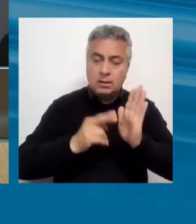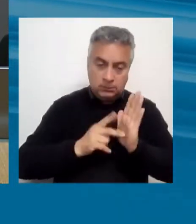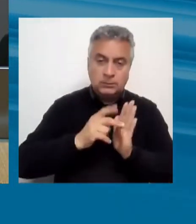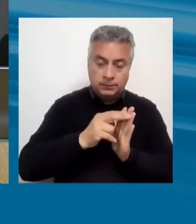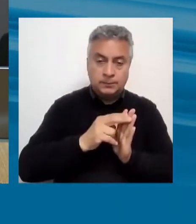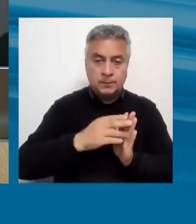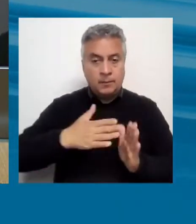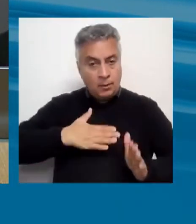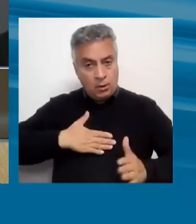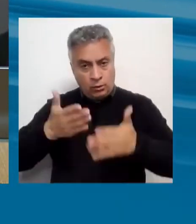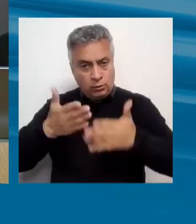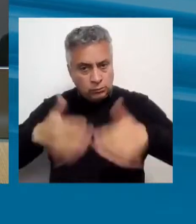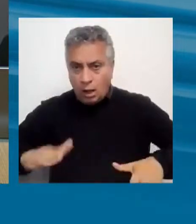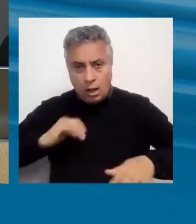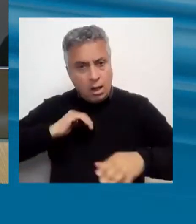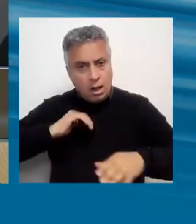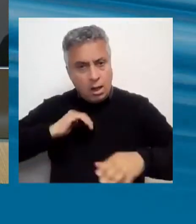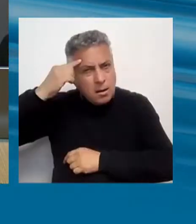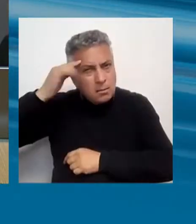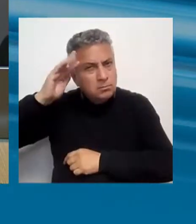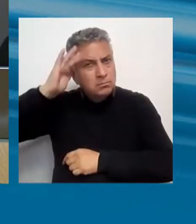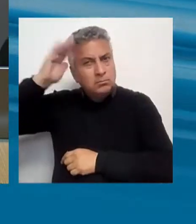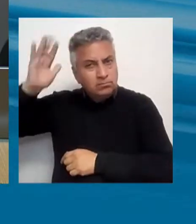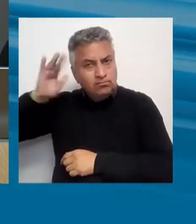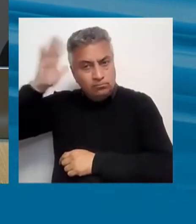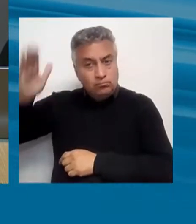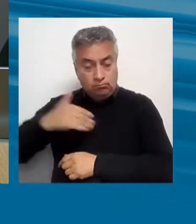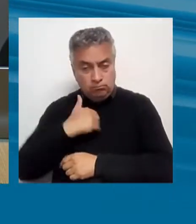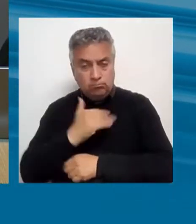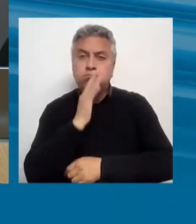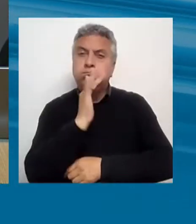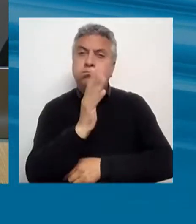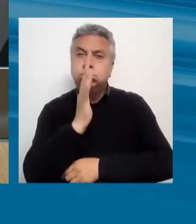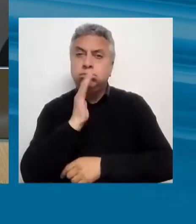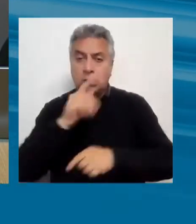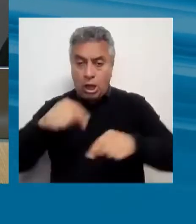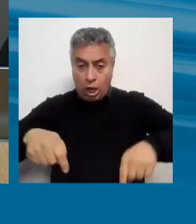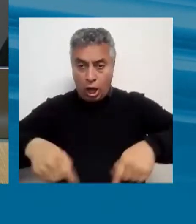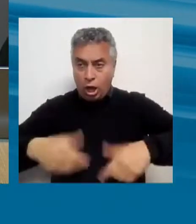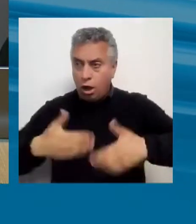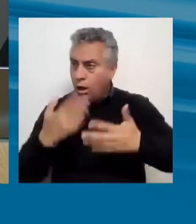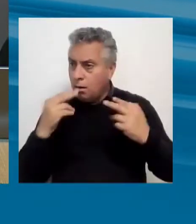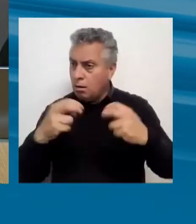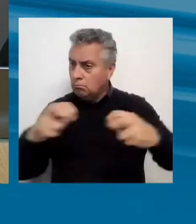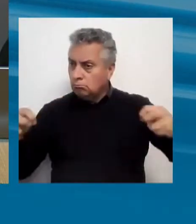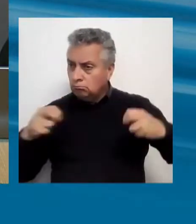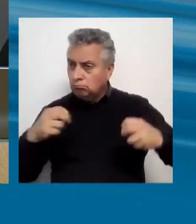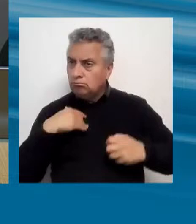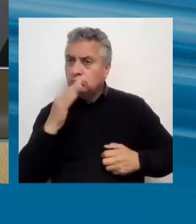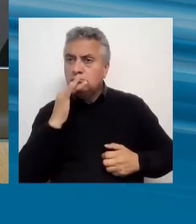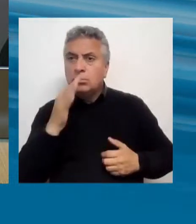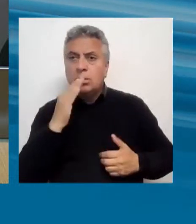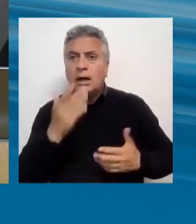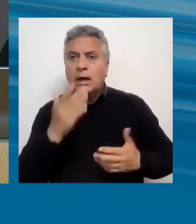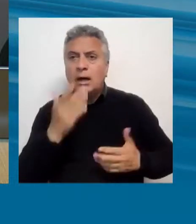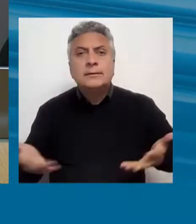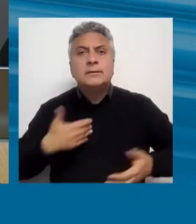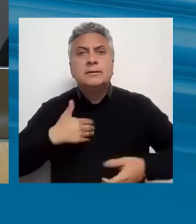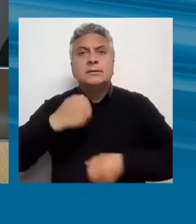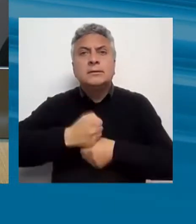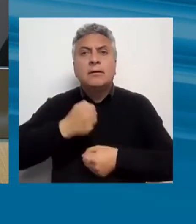lot of it was around the institutions, there is work coming out of Harvard that spoke to isomorphic